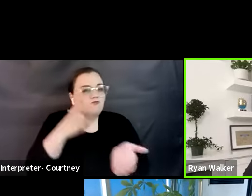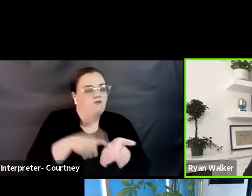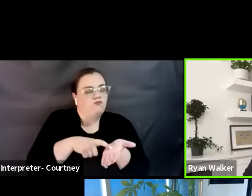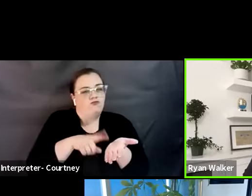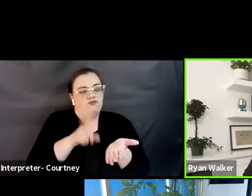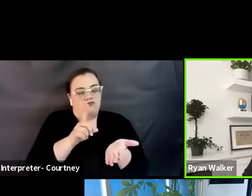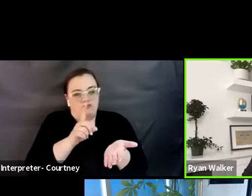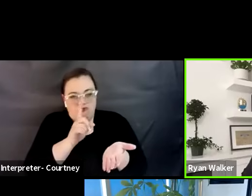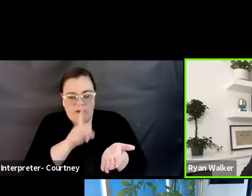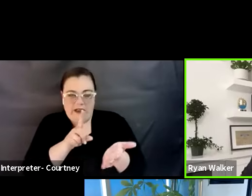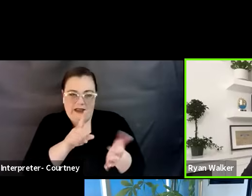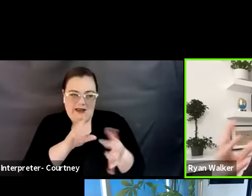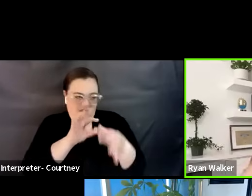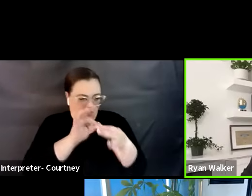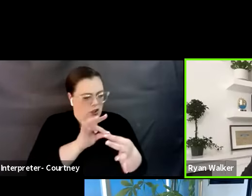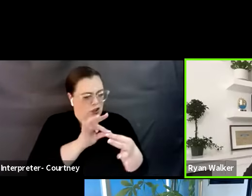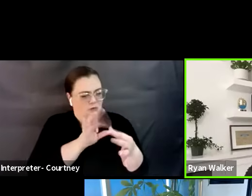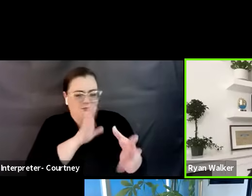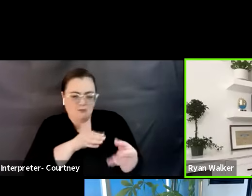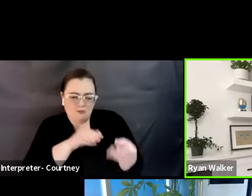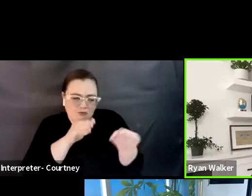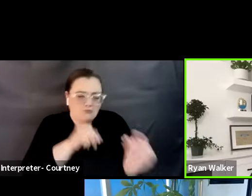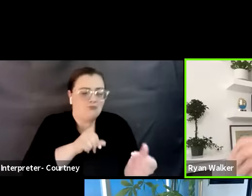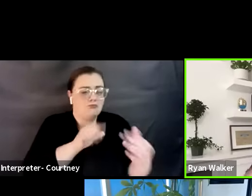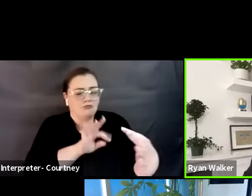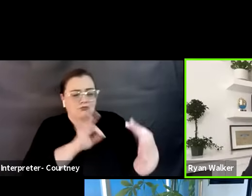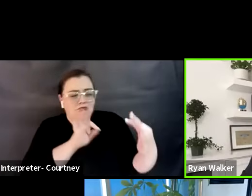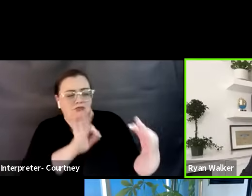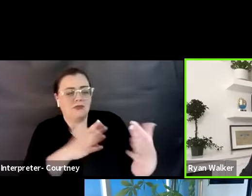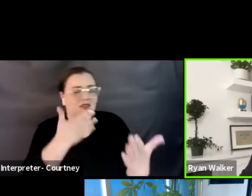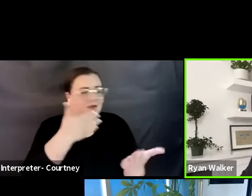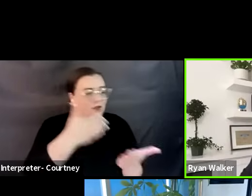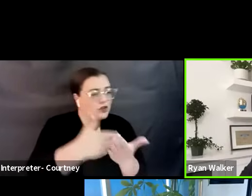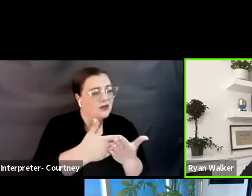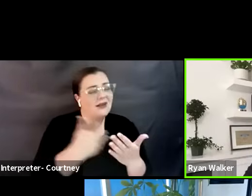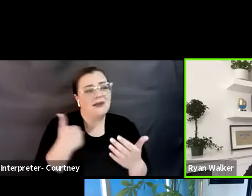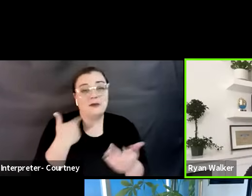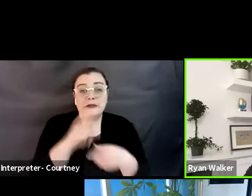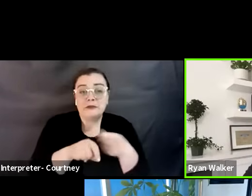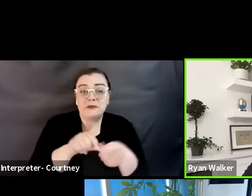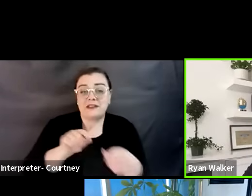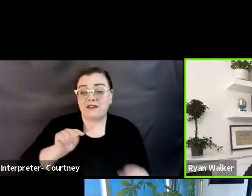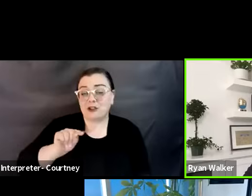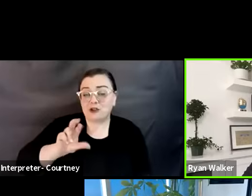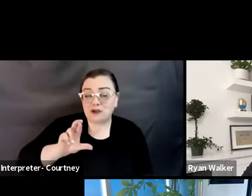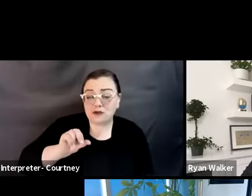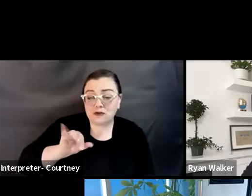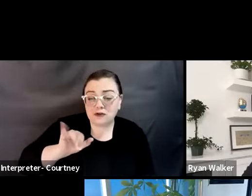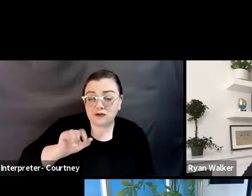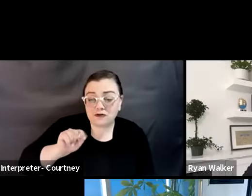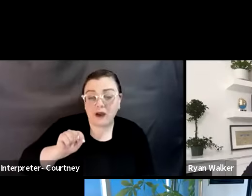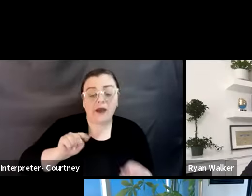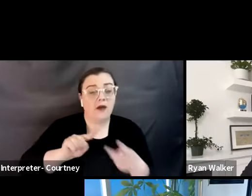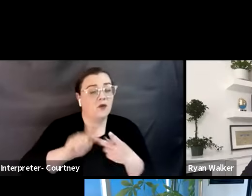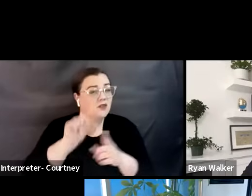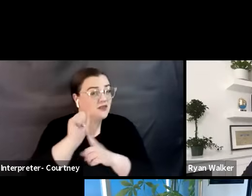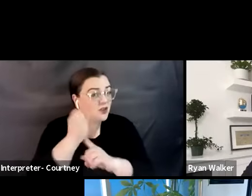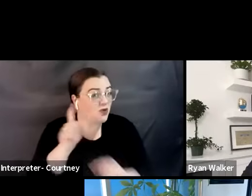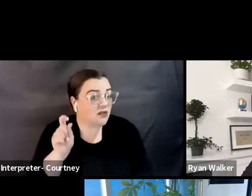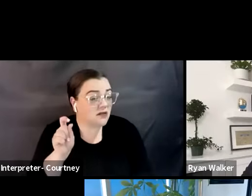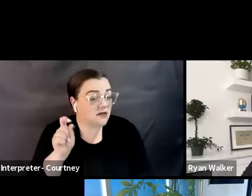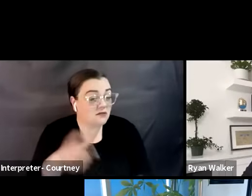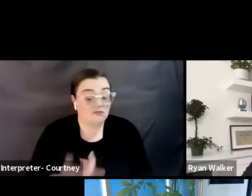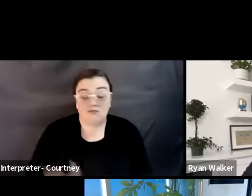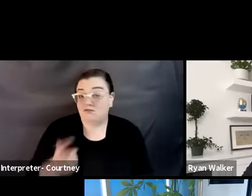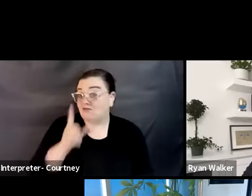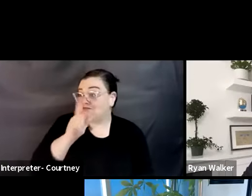between you and your client? If you could think back to maybe a trait or a specific scenario. Honestly, communication